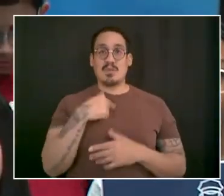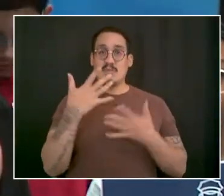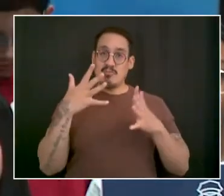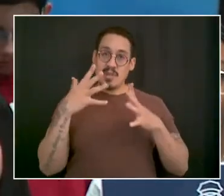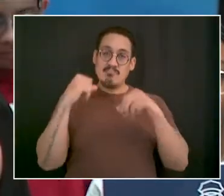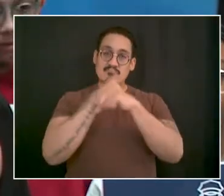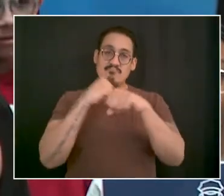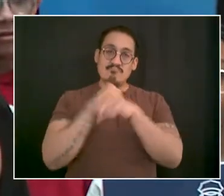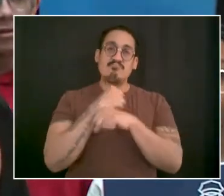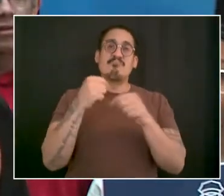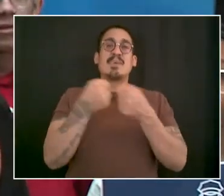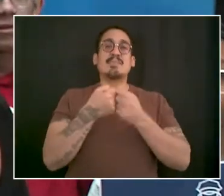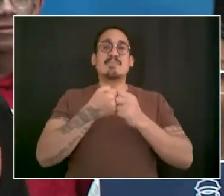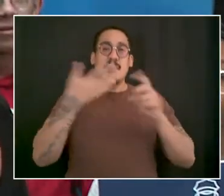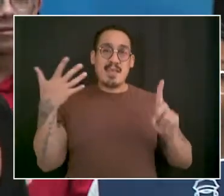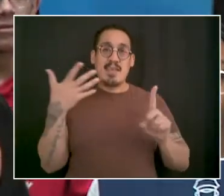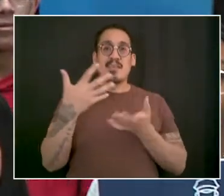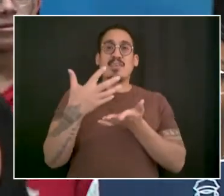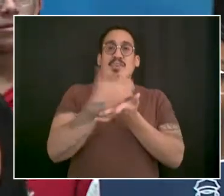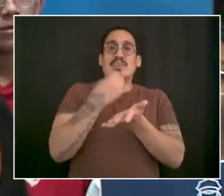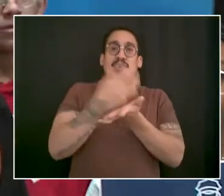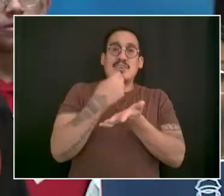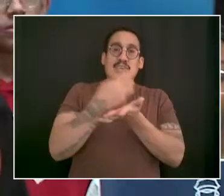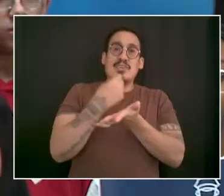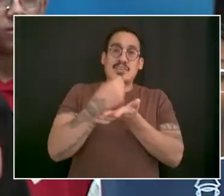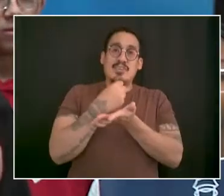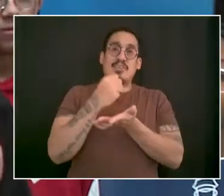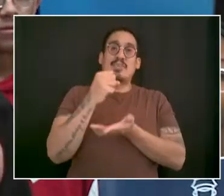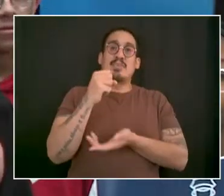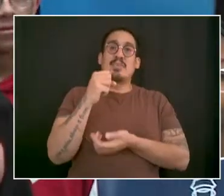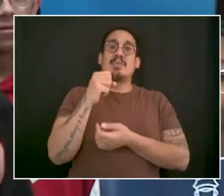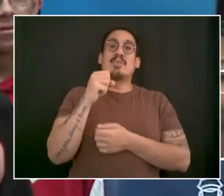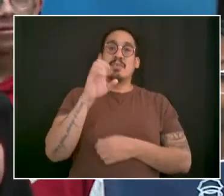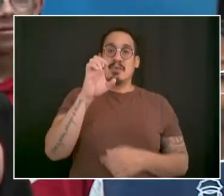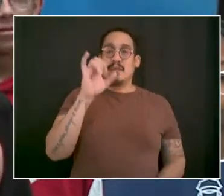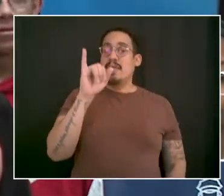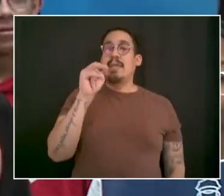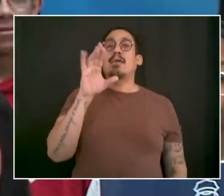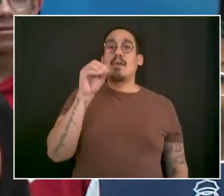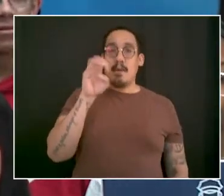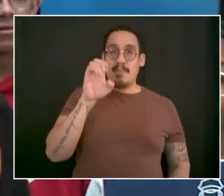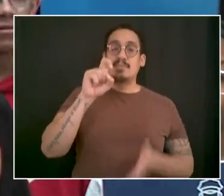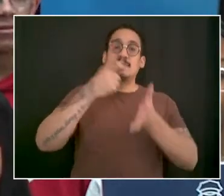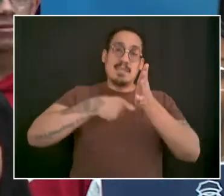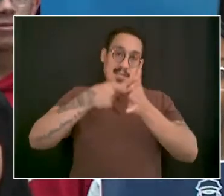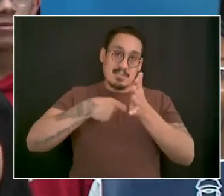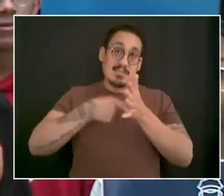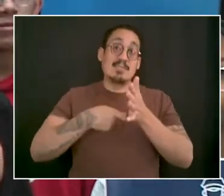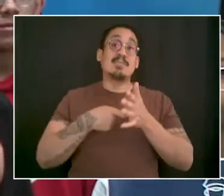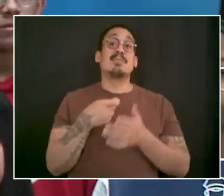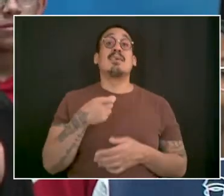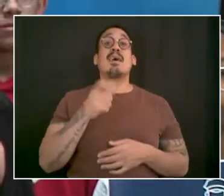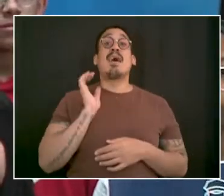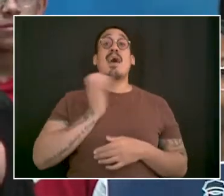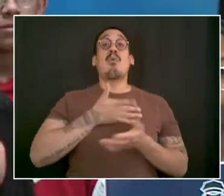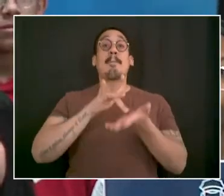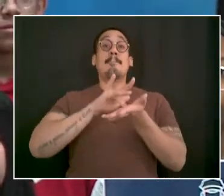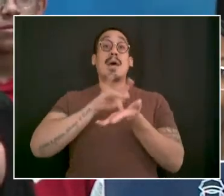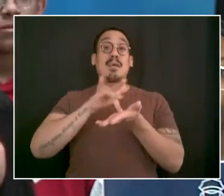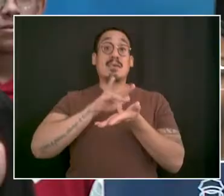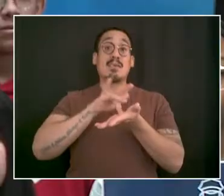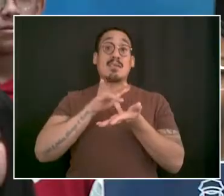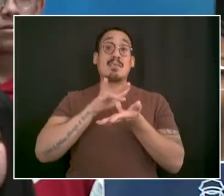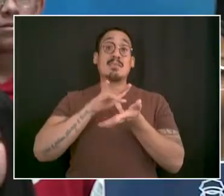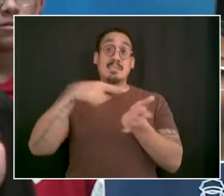earned income tax credit. And last year, we launched $2 billion of medical debt relief, and we are very hopeful